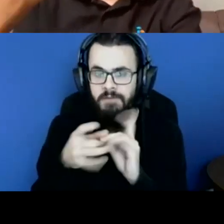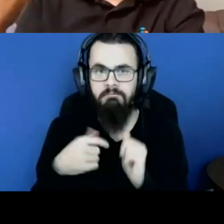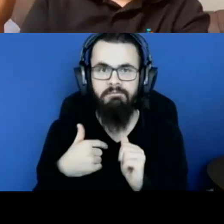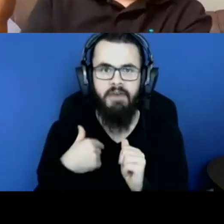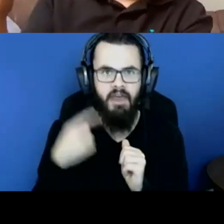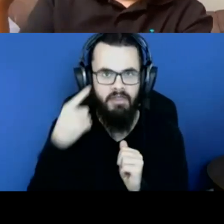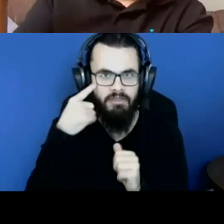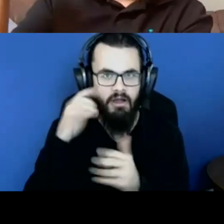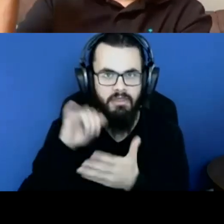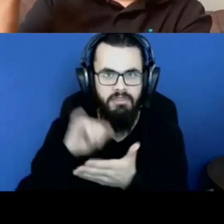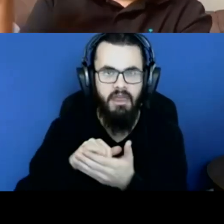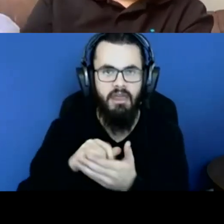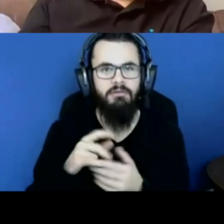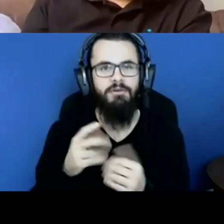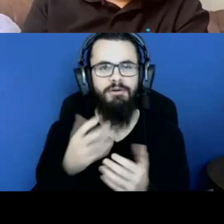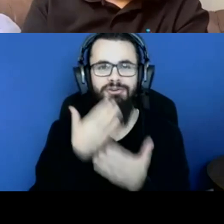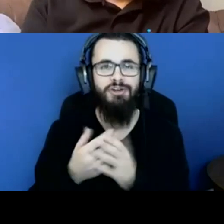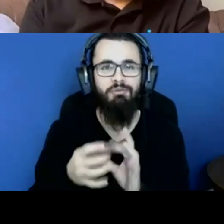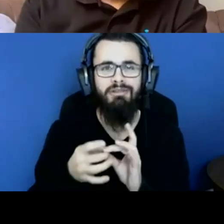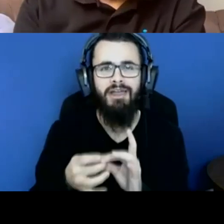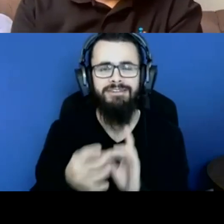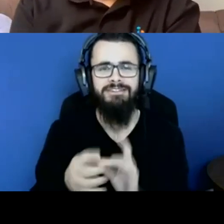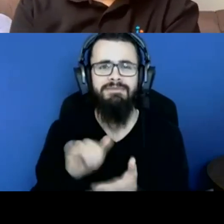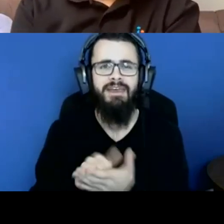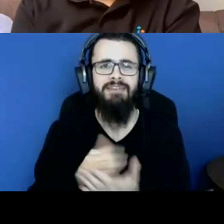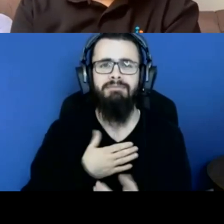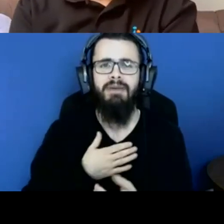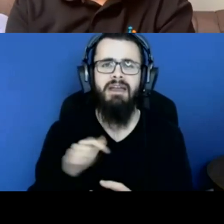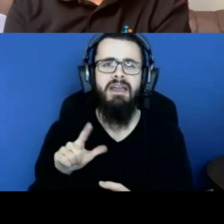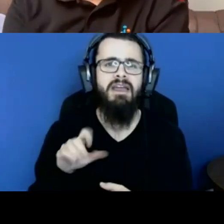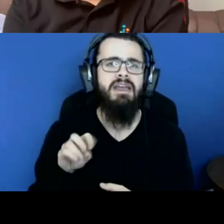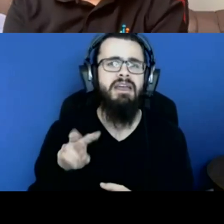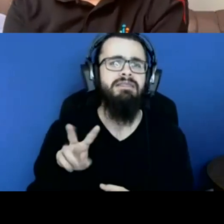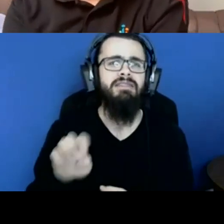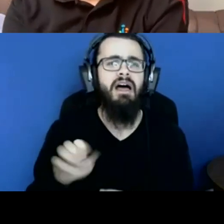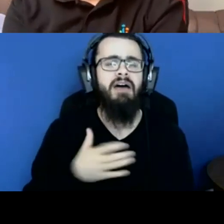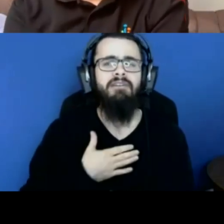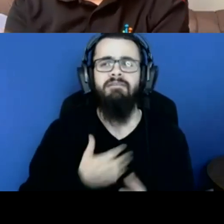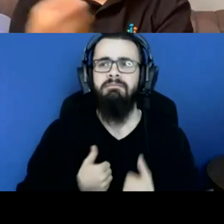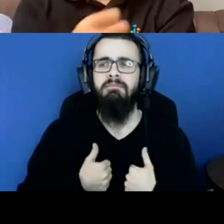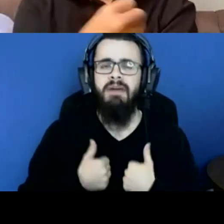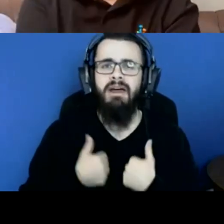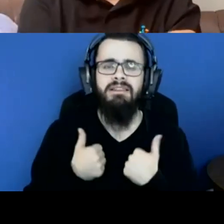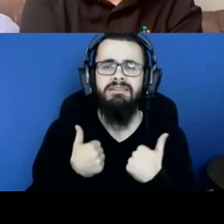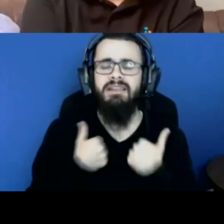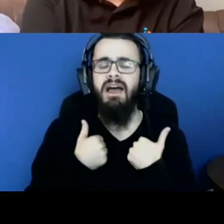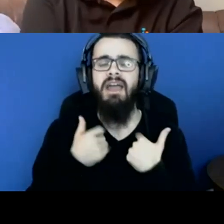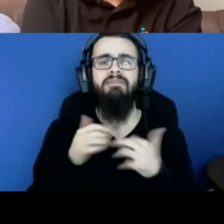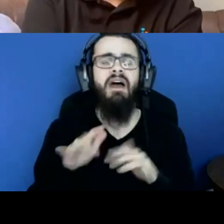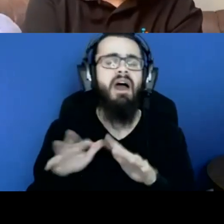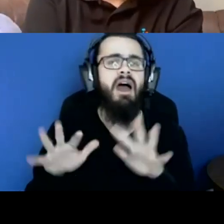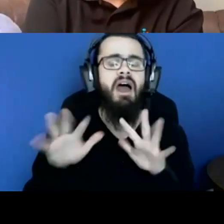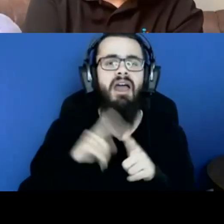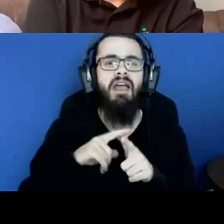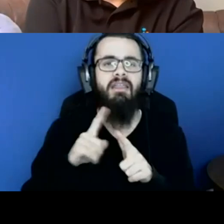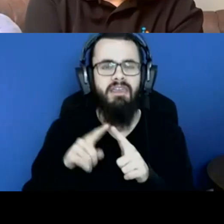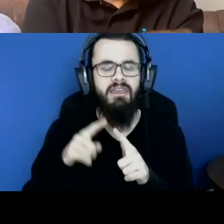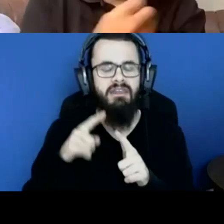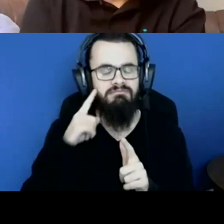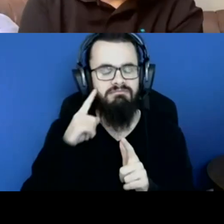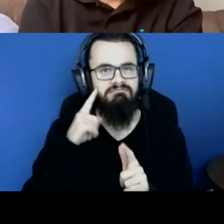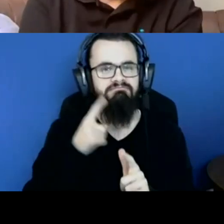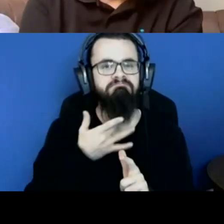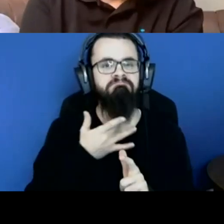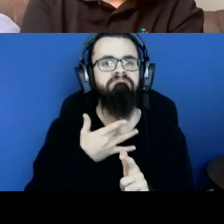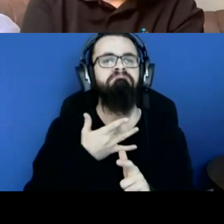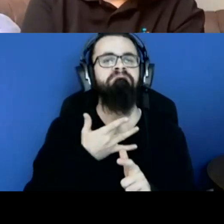you know, the love of my life. But coming to find out that what if my mom was saying